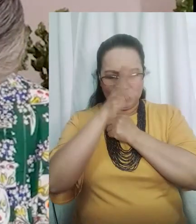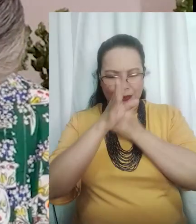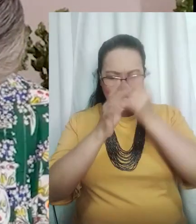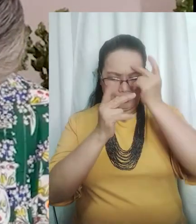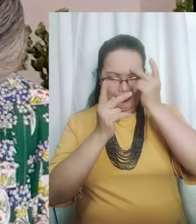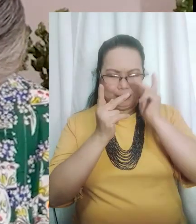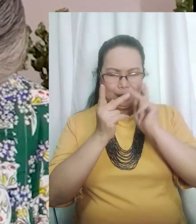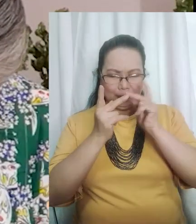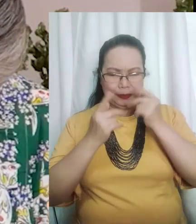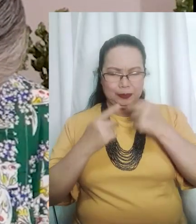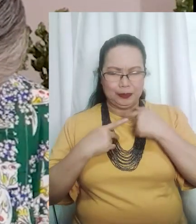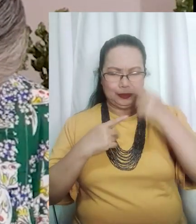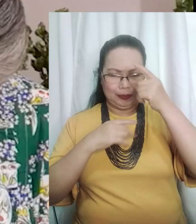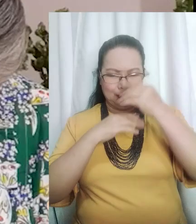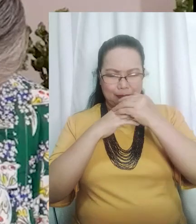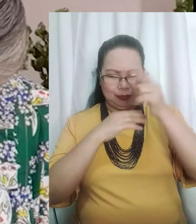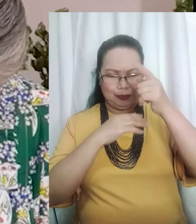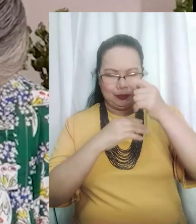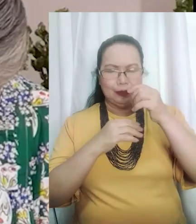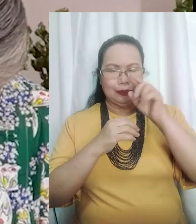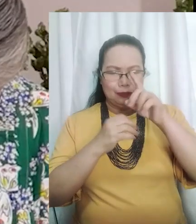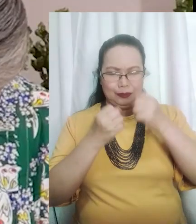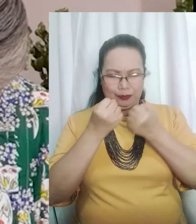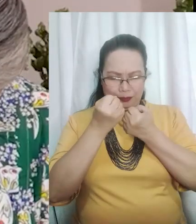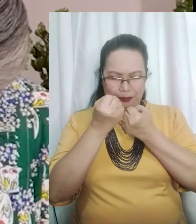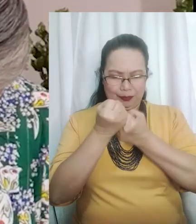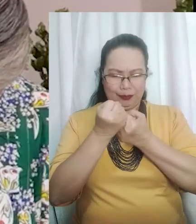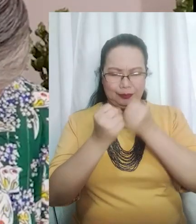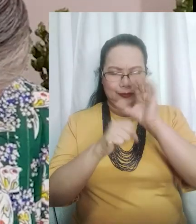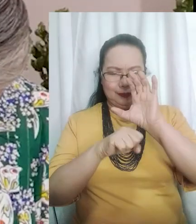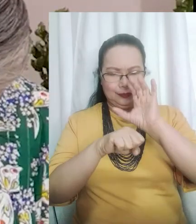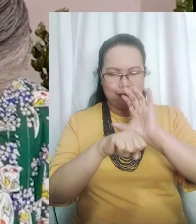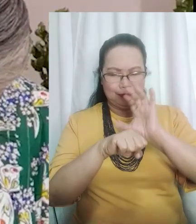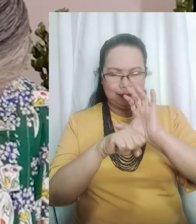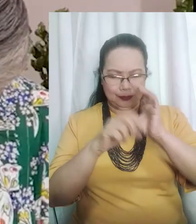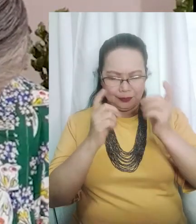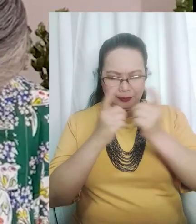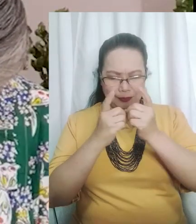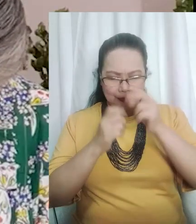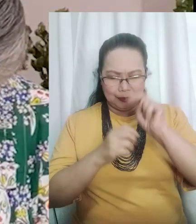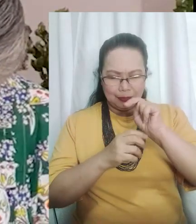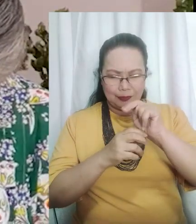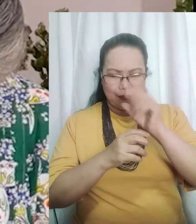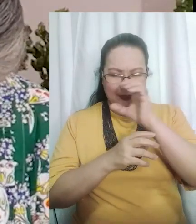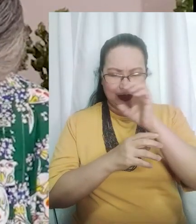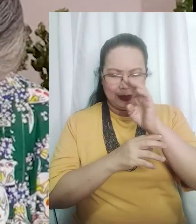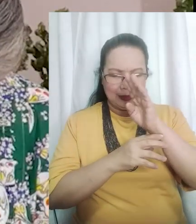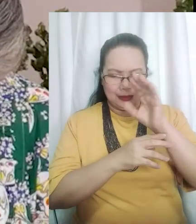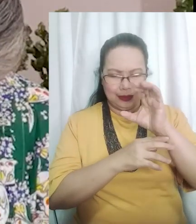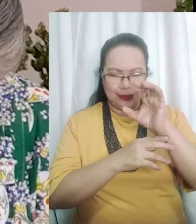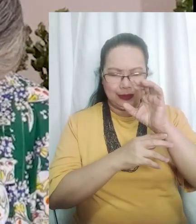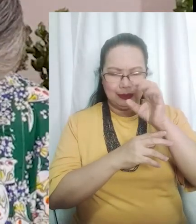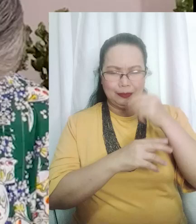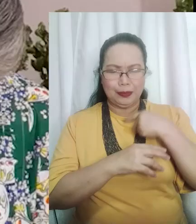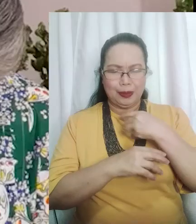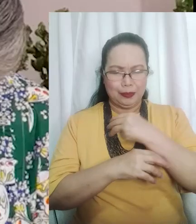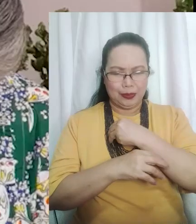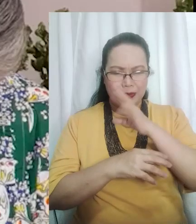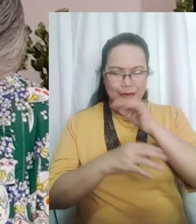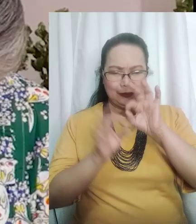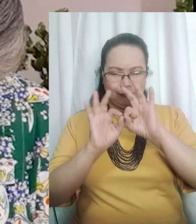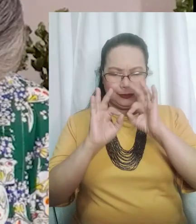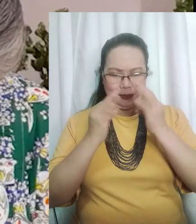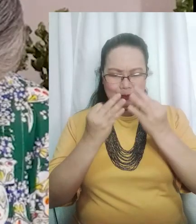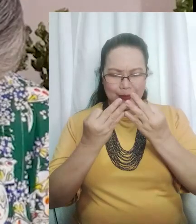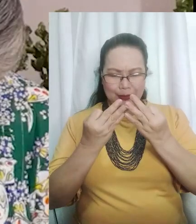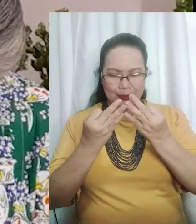We ask that you would continue to protect and sustain your church, meet the needs of each CCBCer and our